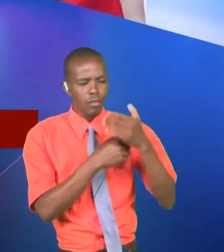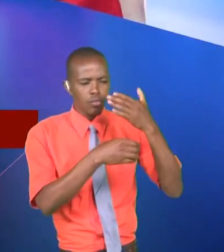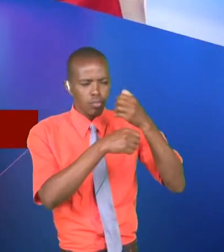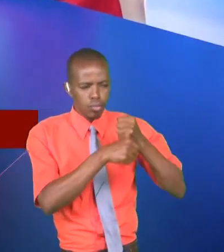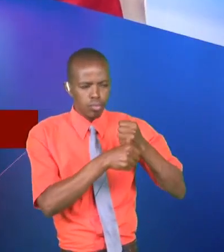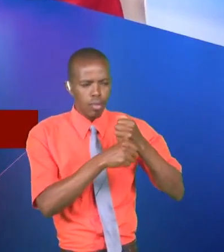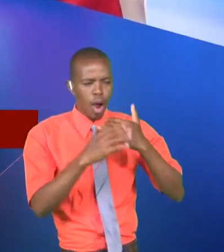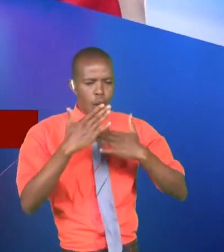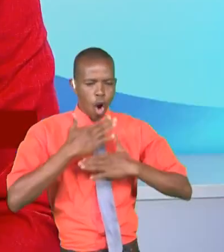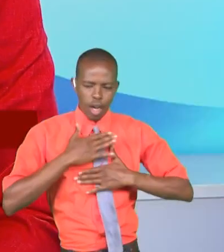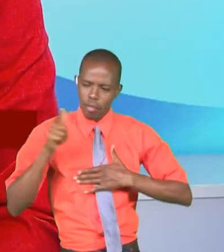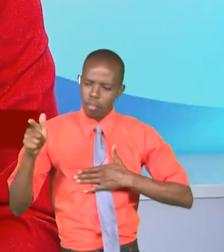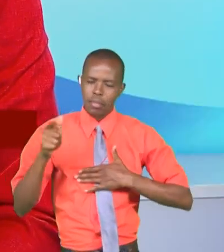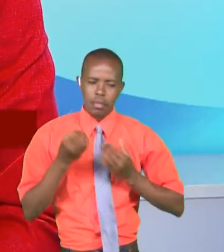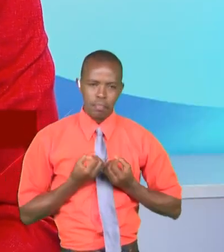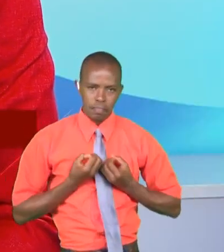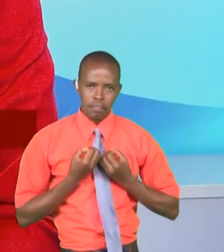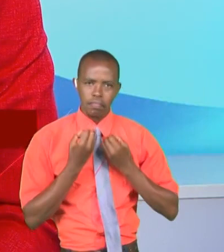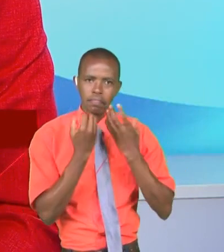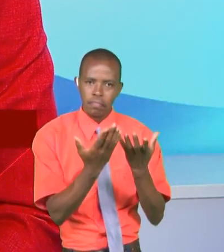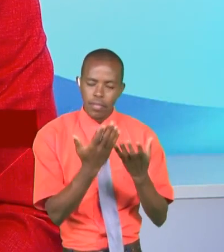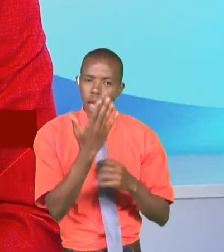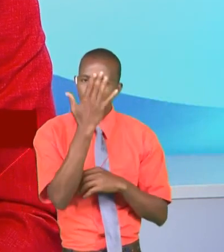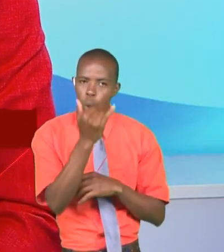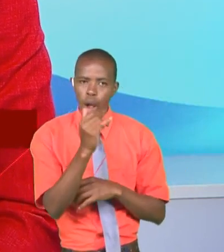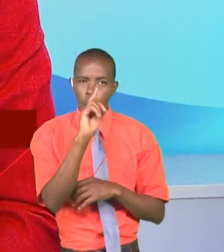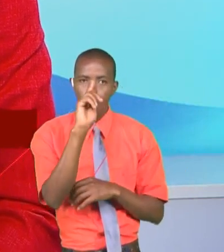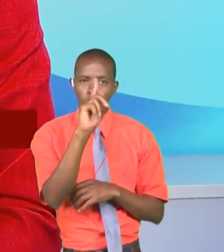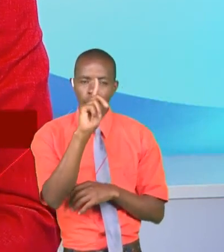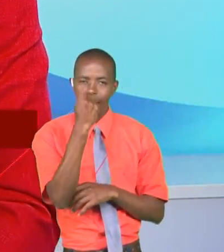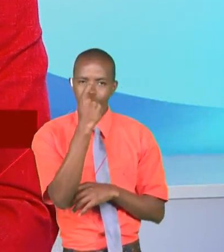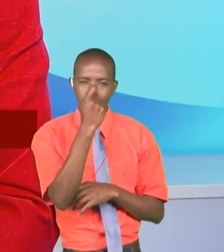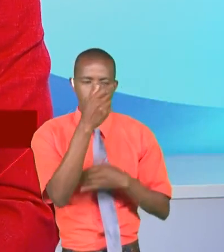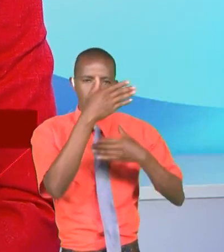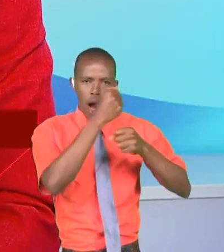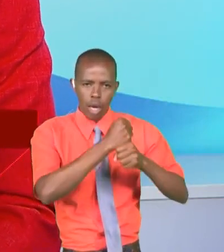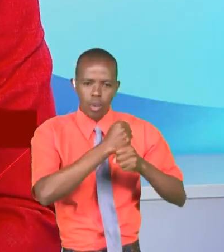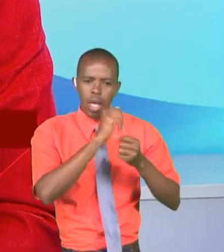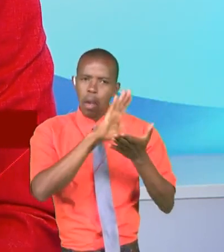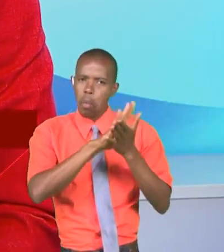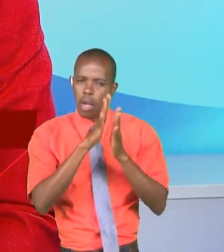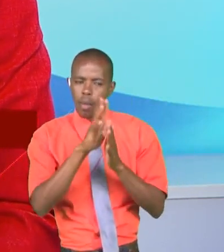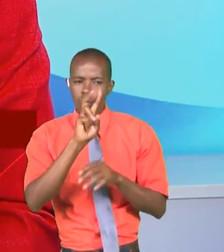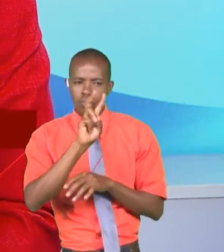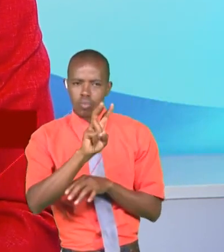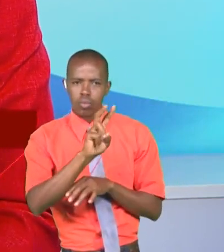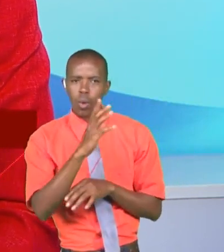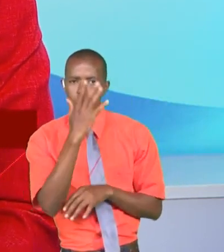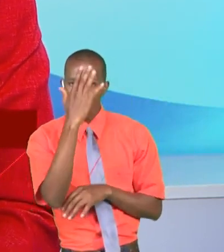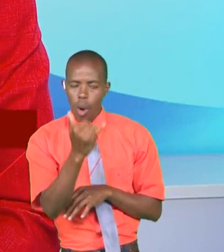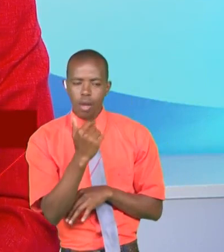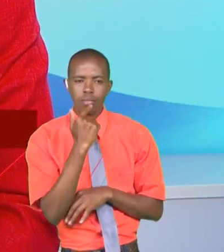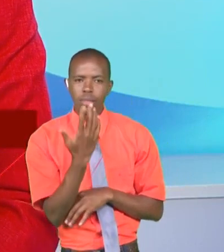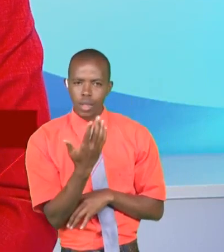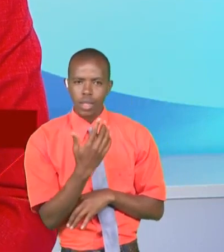Mheshimiwa exudes here. That one Kenya alliance is going to be the alliance to watch. But you know, they also say